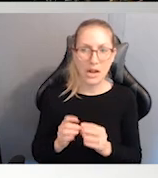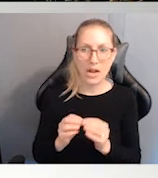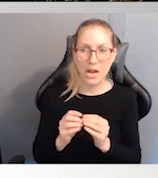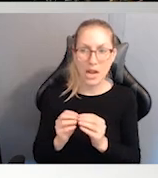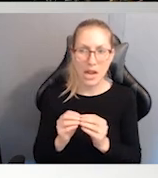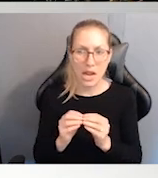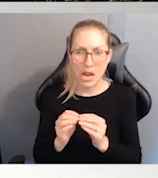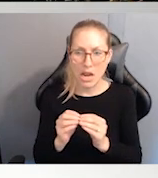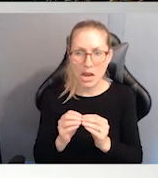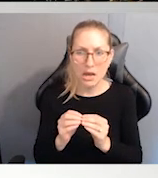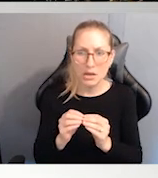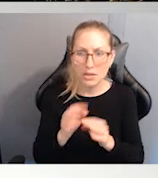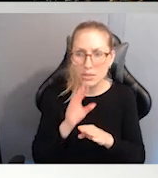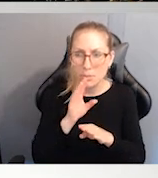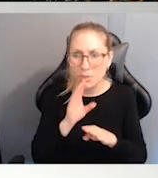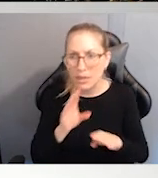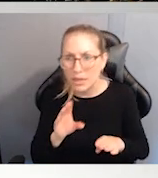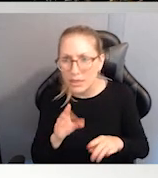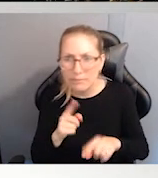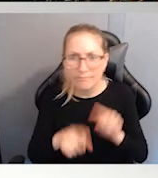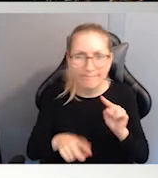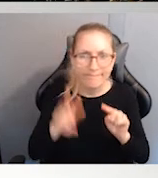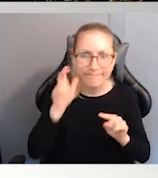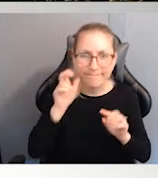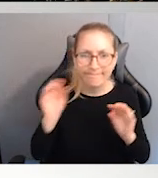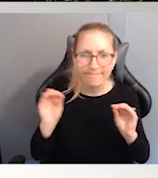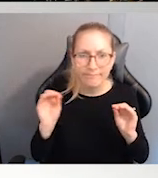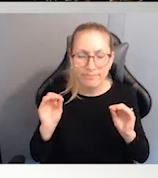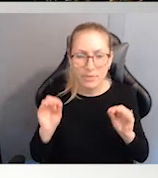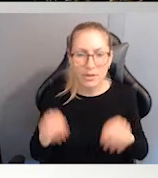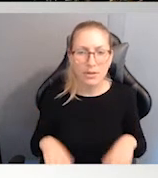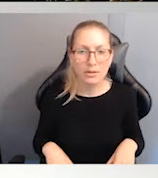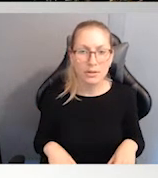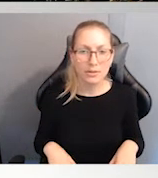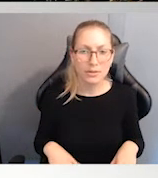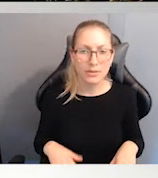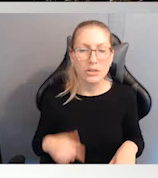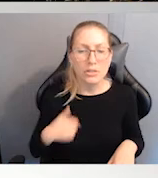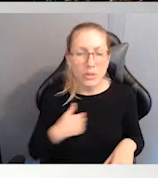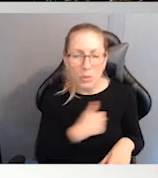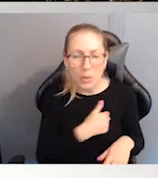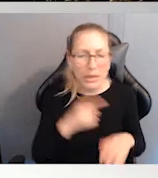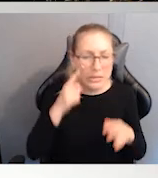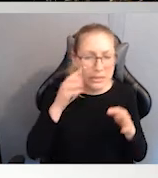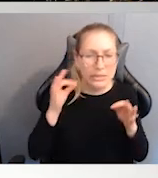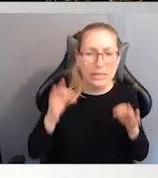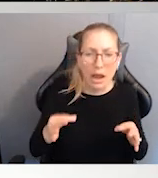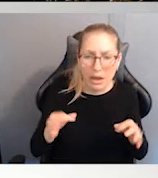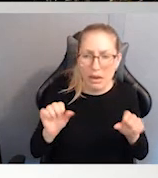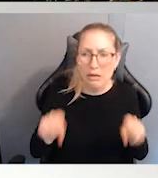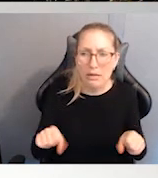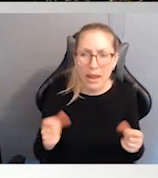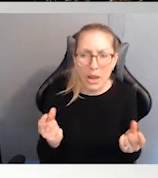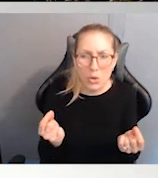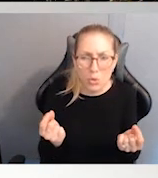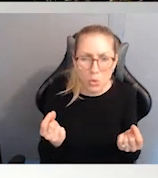tonight, not staying. So at any rate, we decided, what can we do? What can we do? So it was April